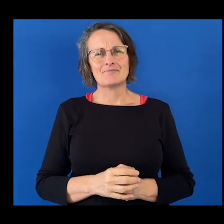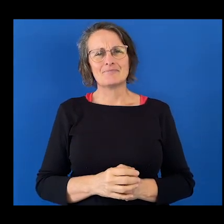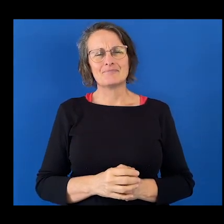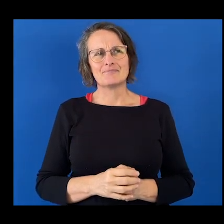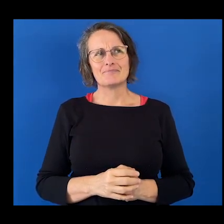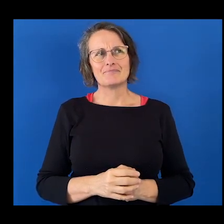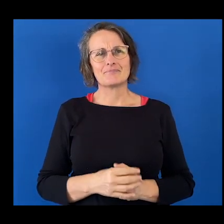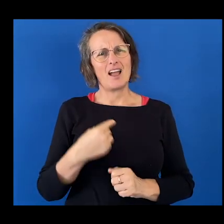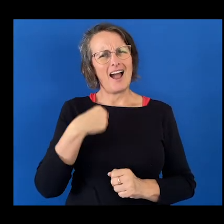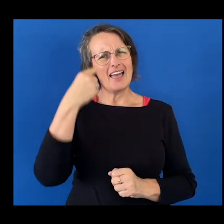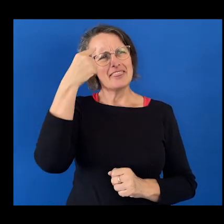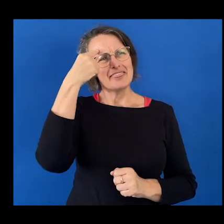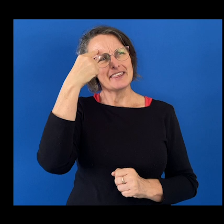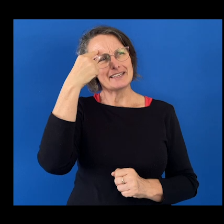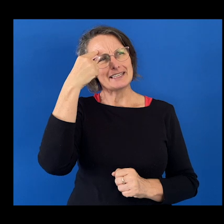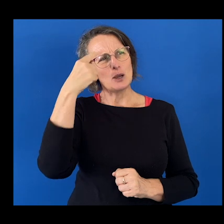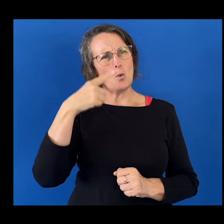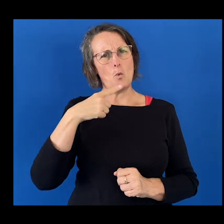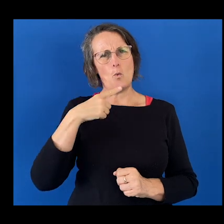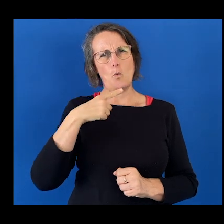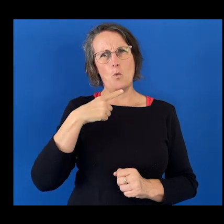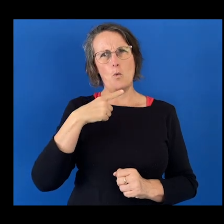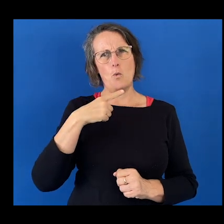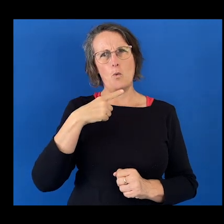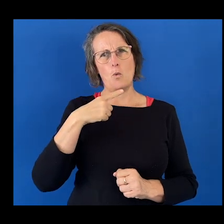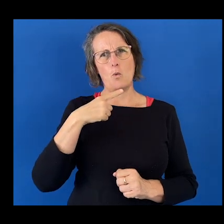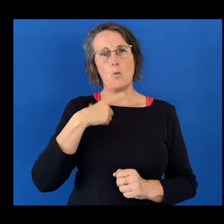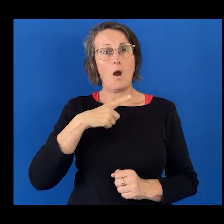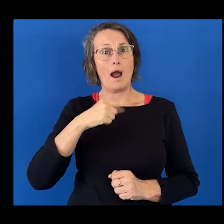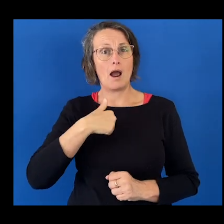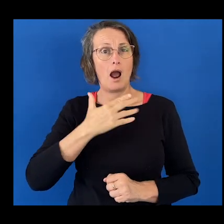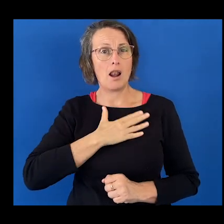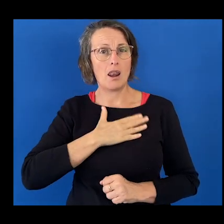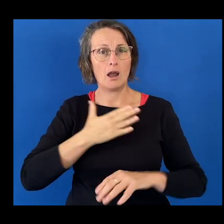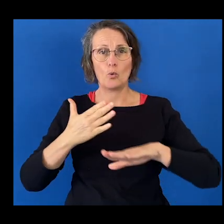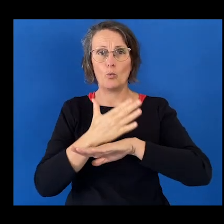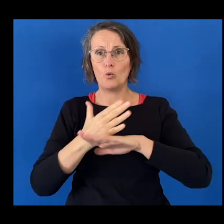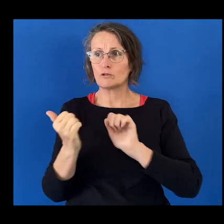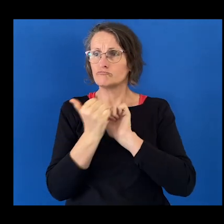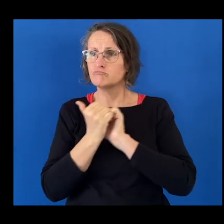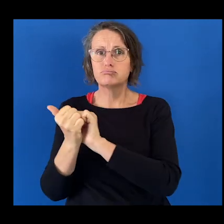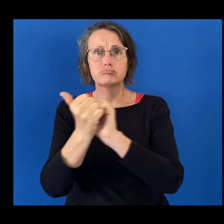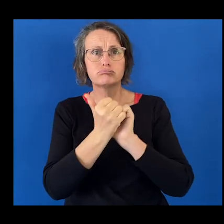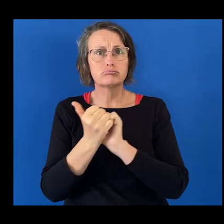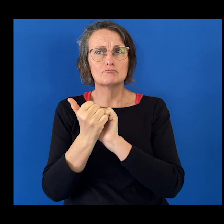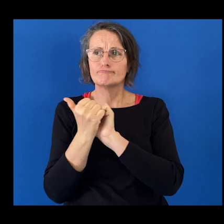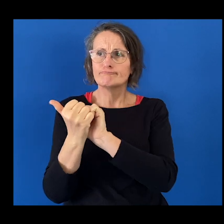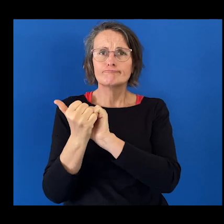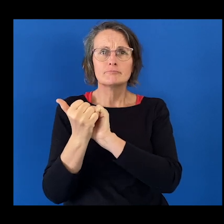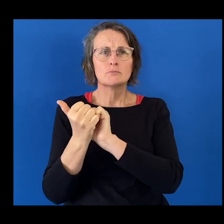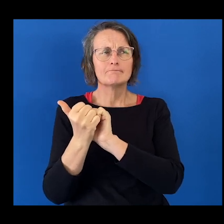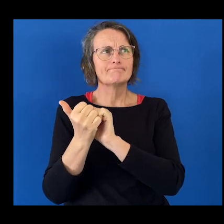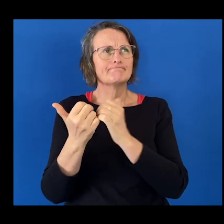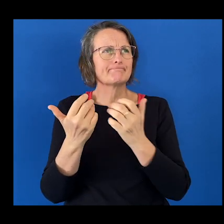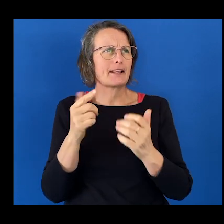ways another reason why I'm attracted to the notion of working collaboratively is that it's also a way